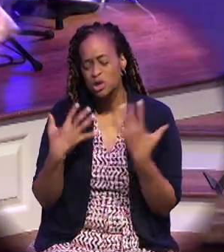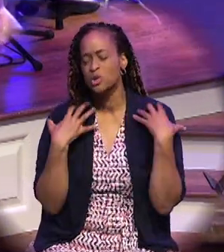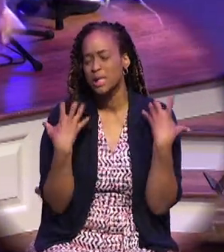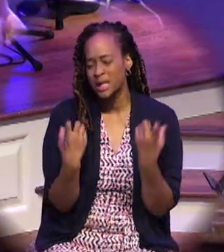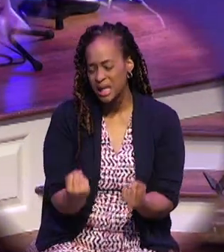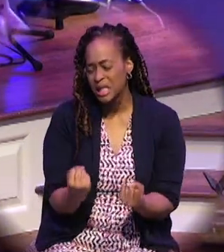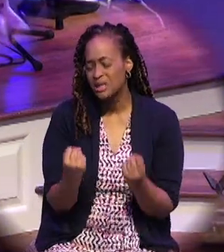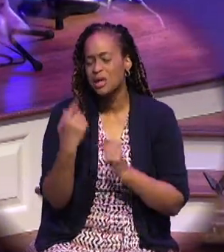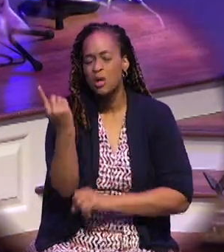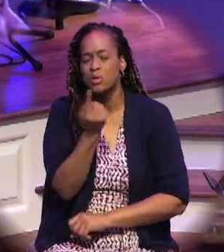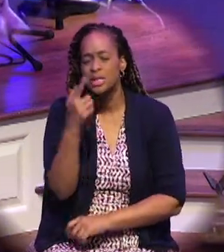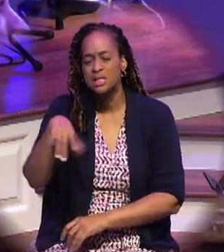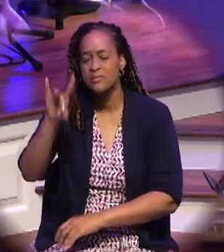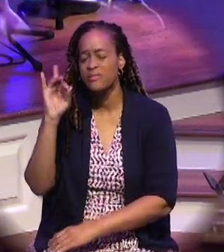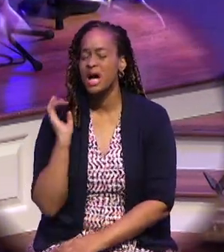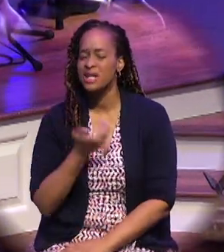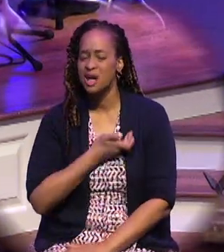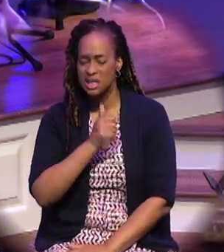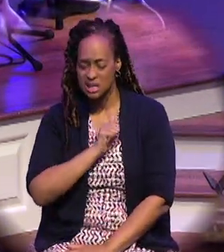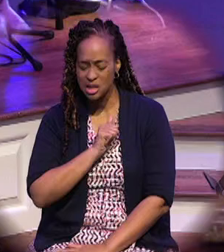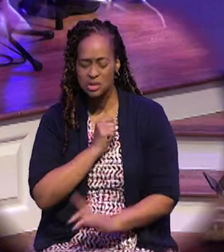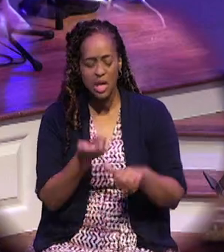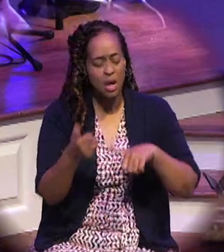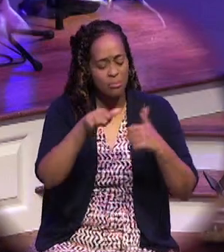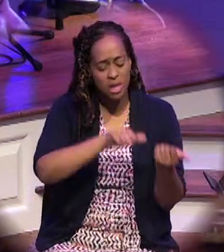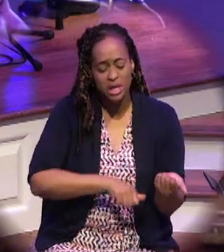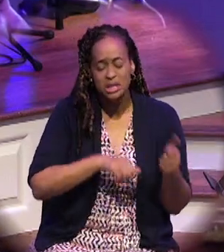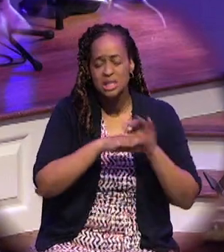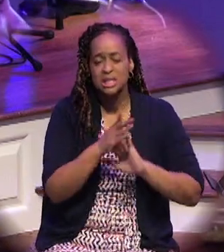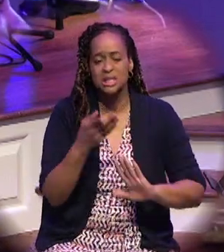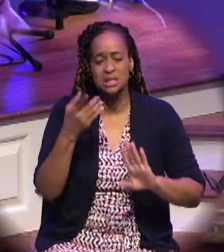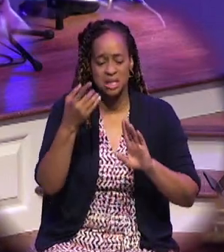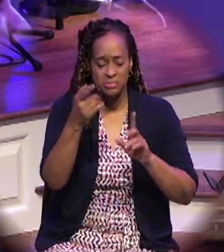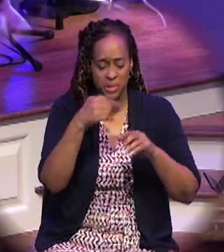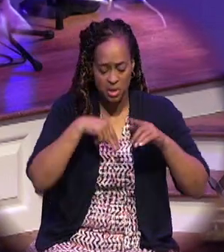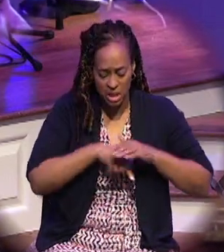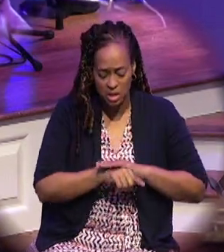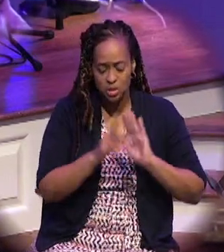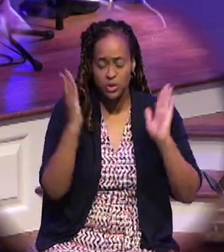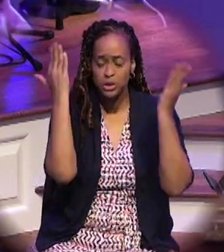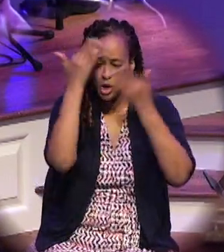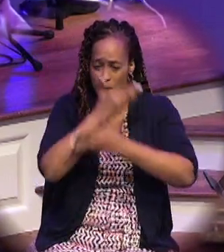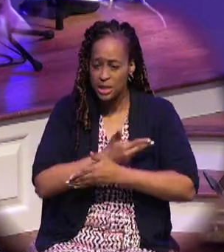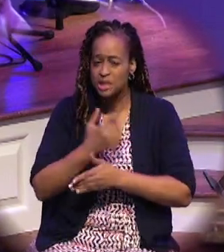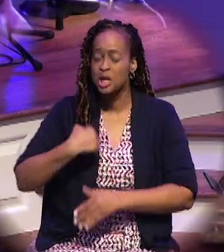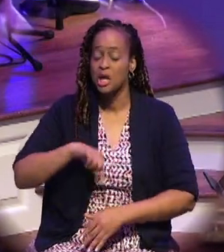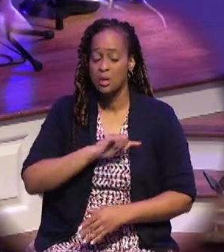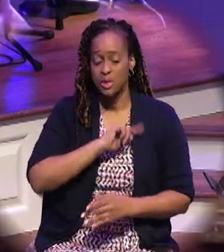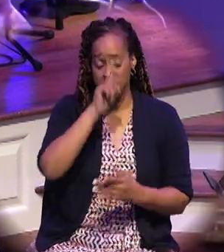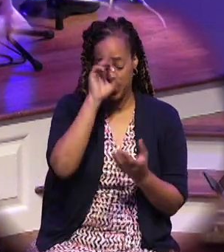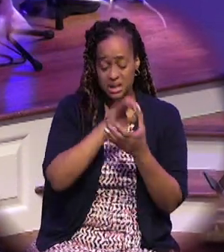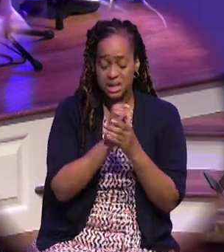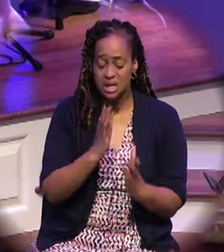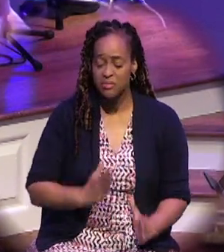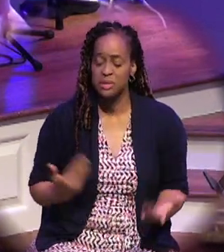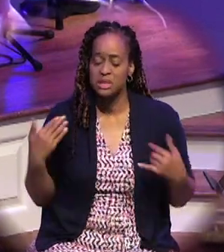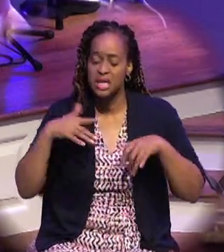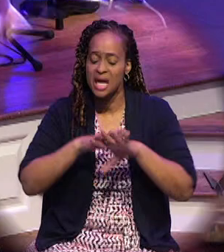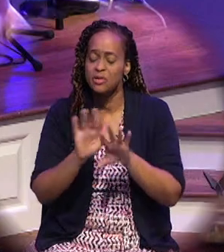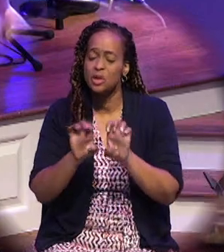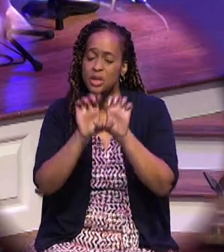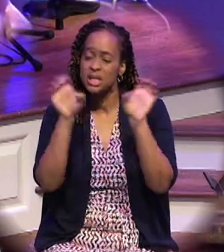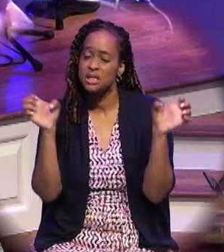healings, only to find ourselves plunged ever deeper into the darkness. Even we believers gathered on